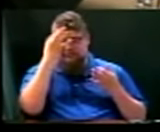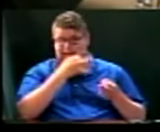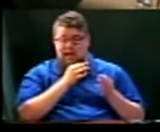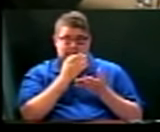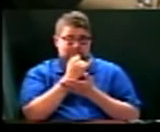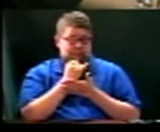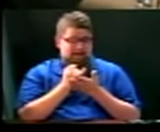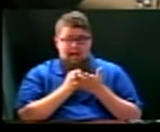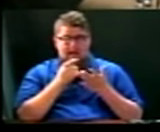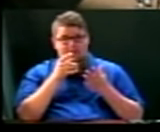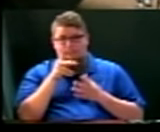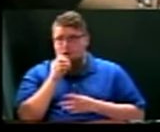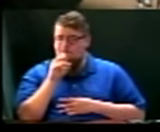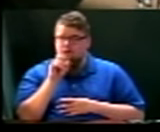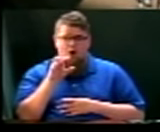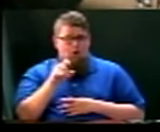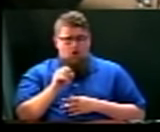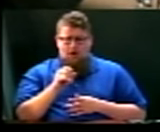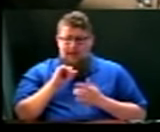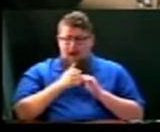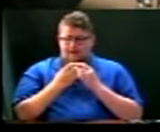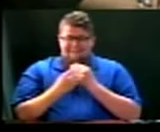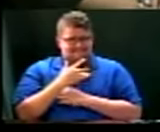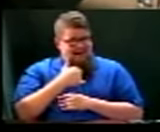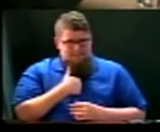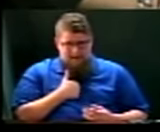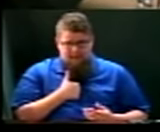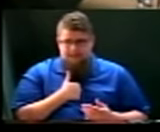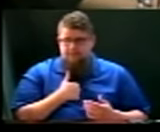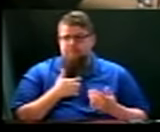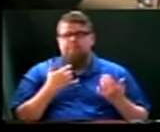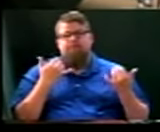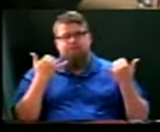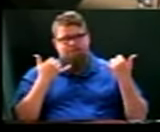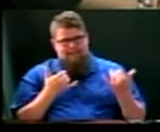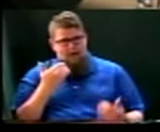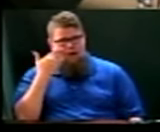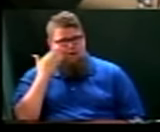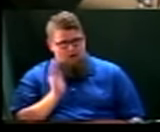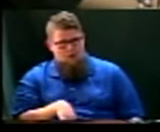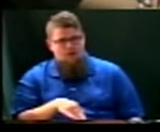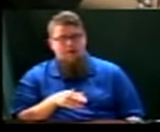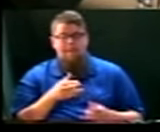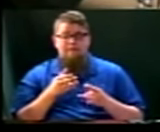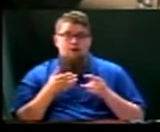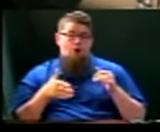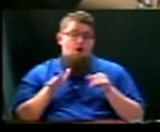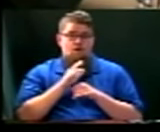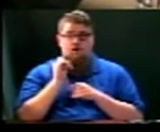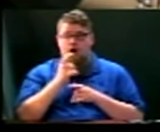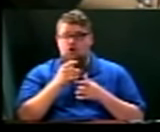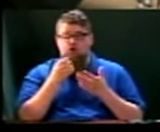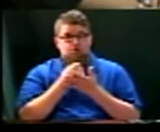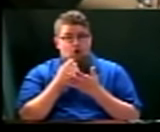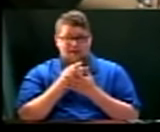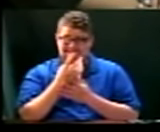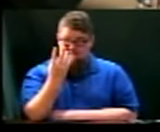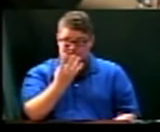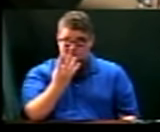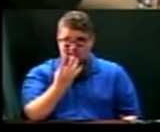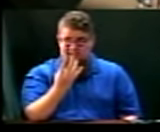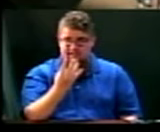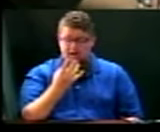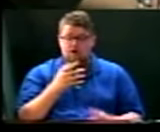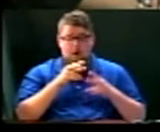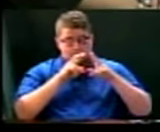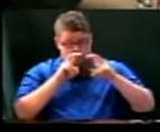implemented portfolio would do to me. Well, now I know. My overall score is a 4. When you break that down, I